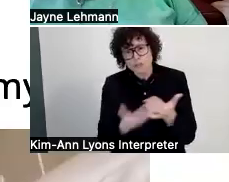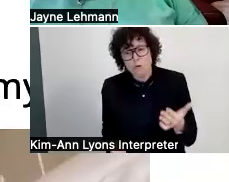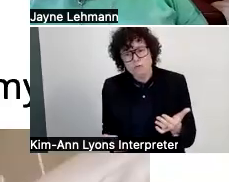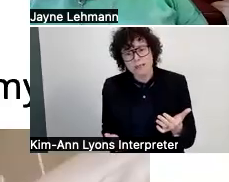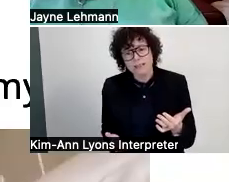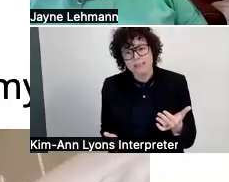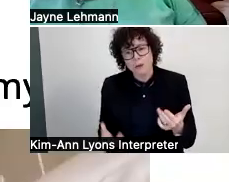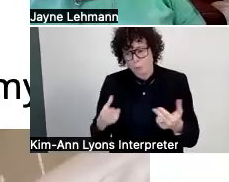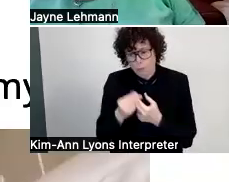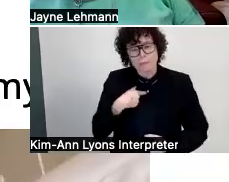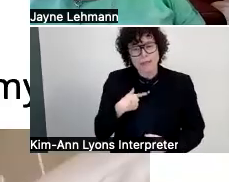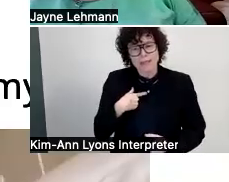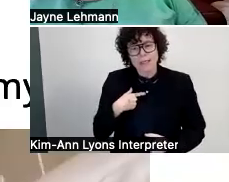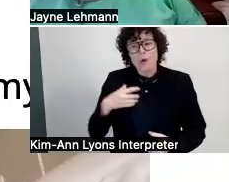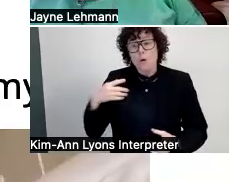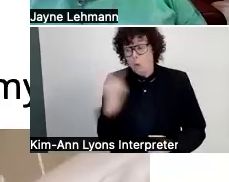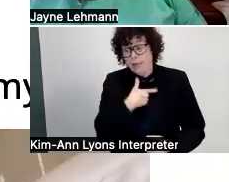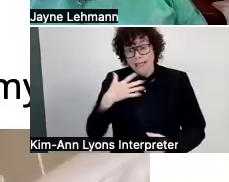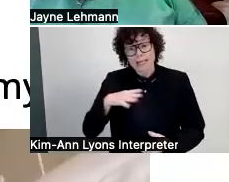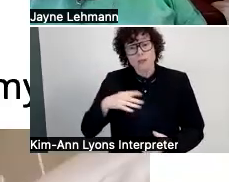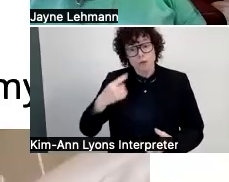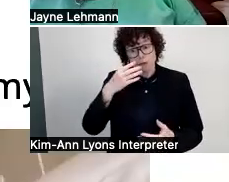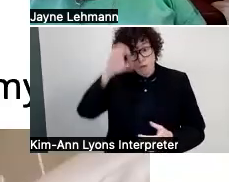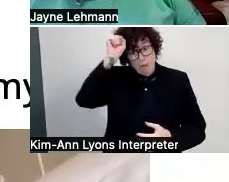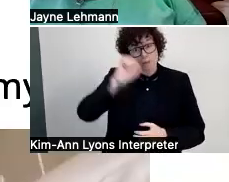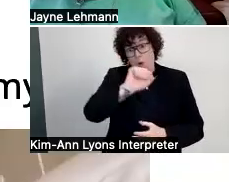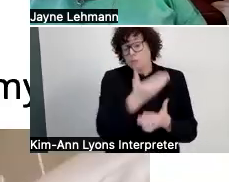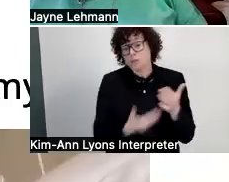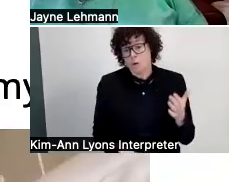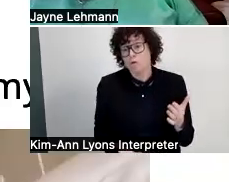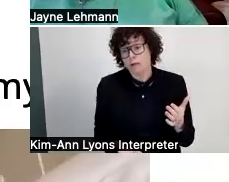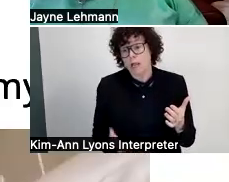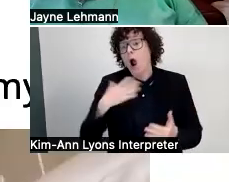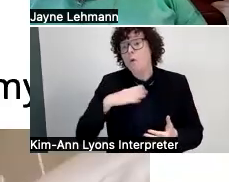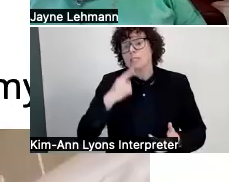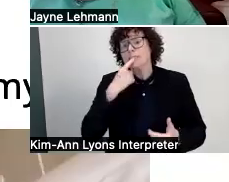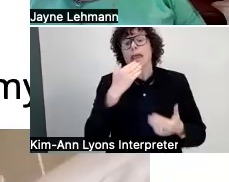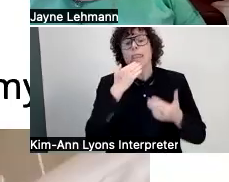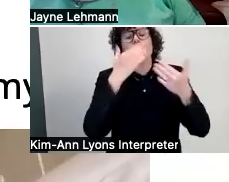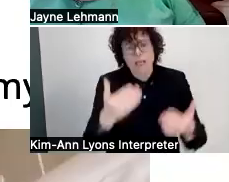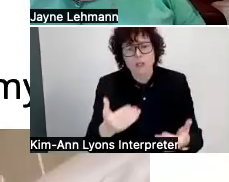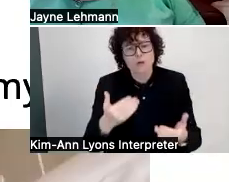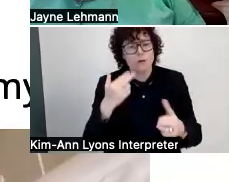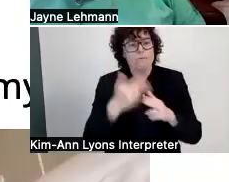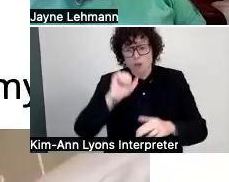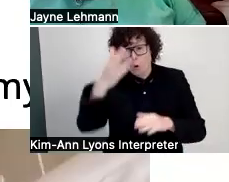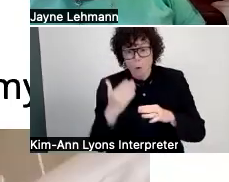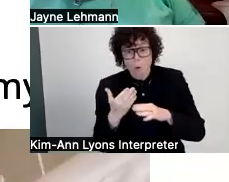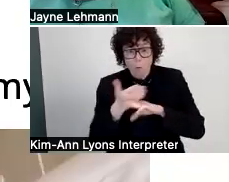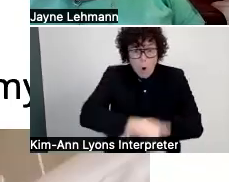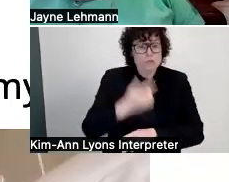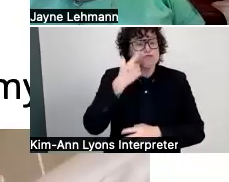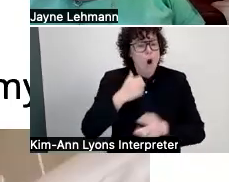And I really thank the National Centre for Excellence in Intellectual Disability Health for the work they're doing